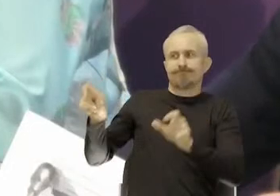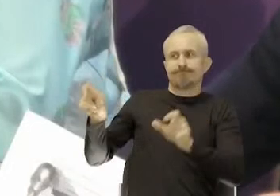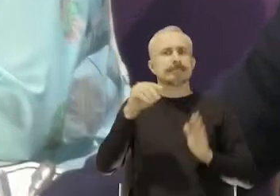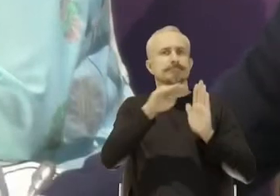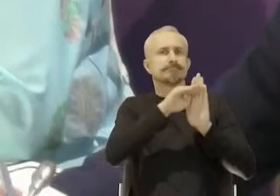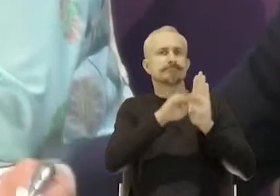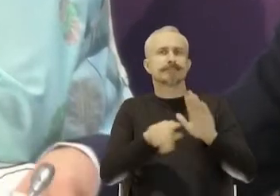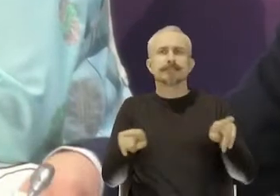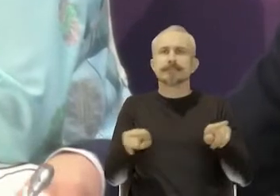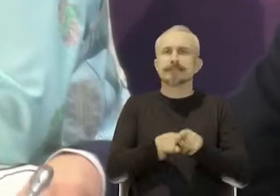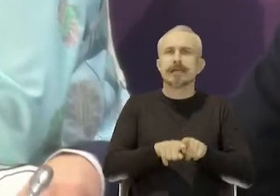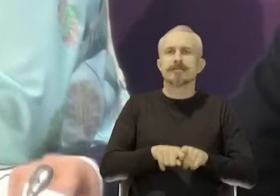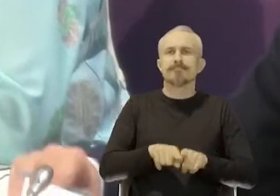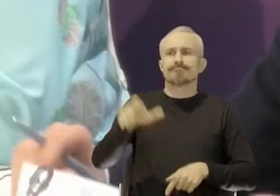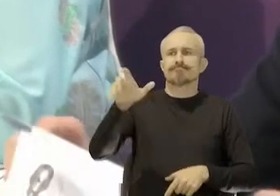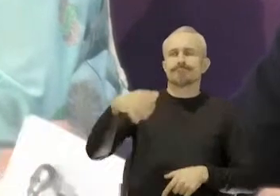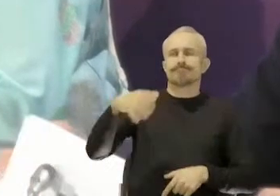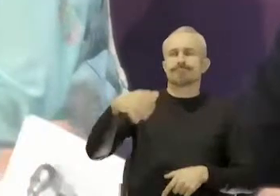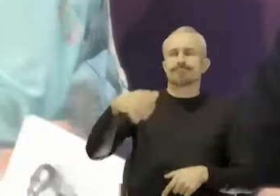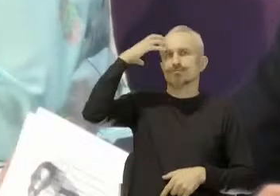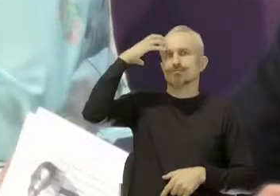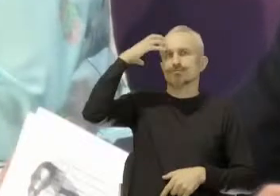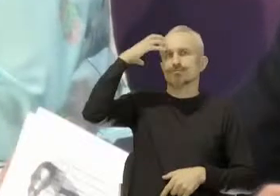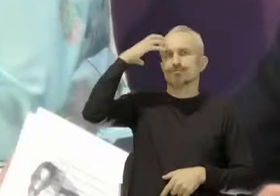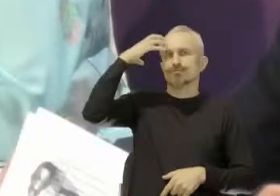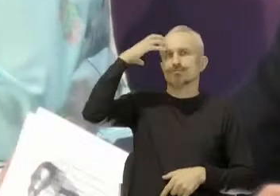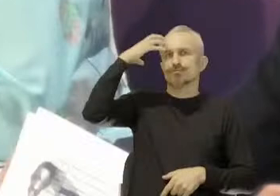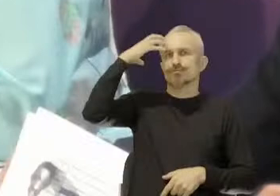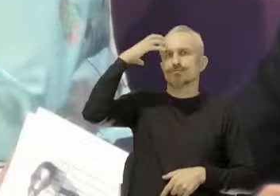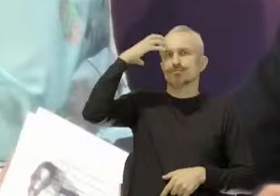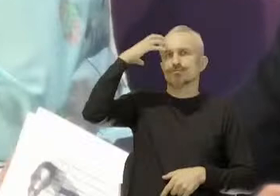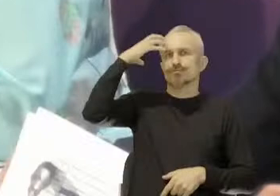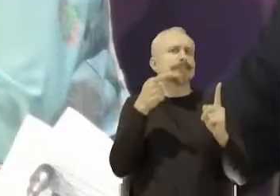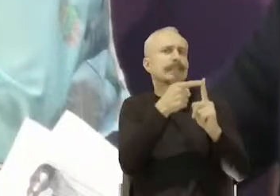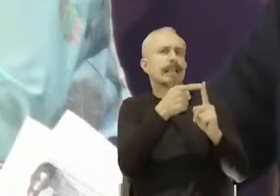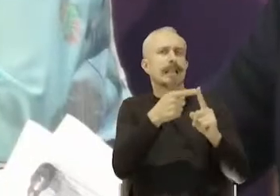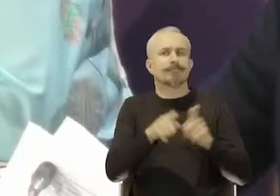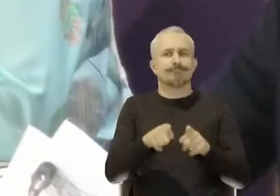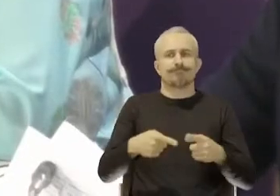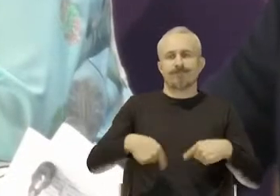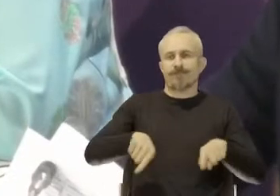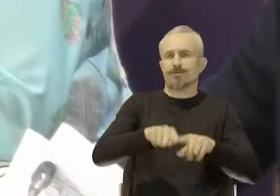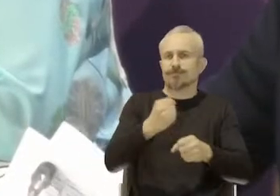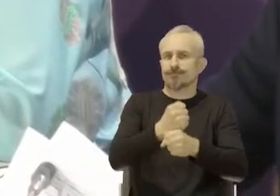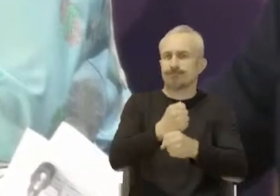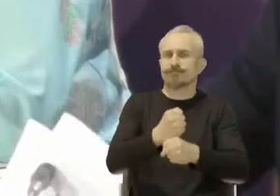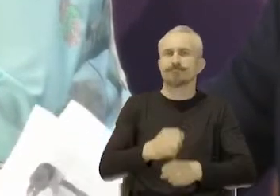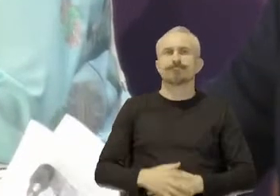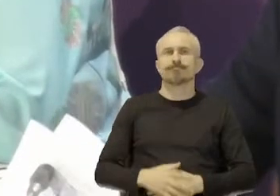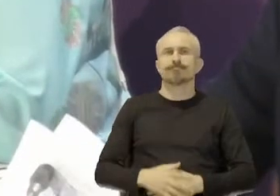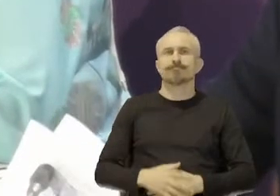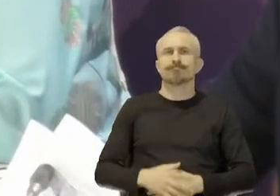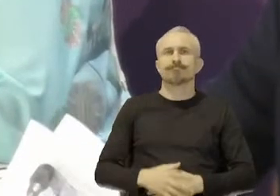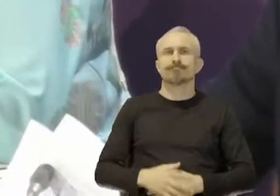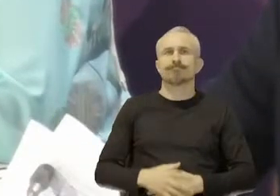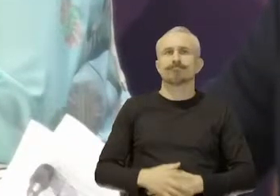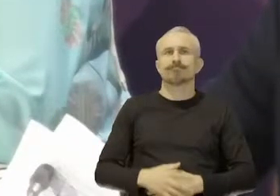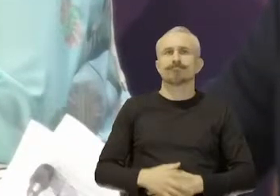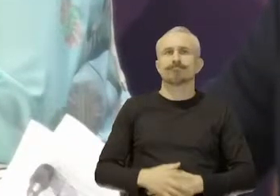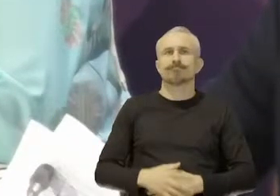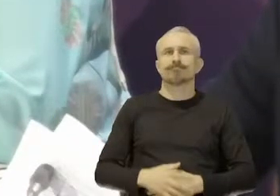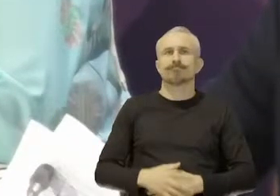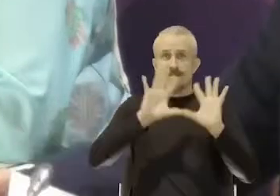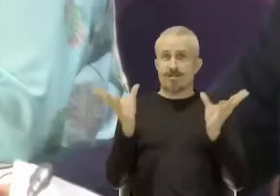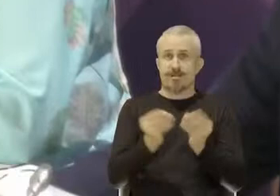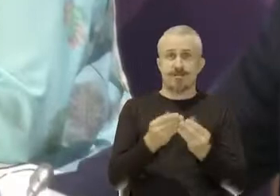are all represented in the program of this forum. During this roundtable session 2 months ago, the high-level meetings on the